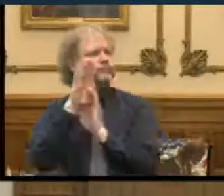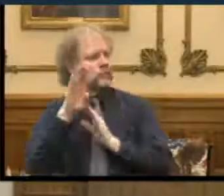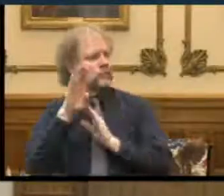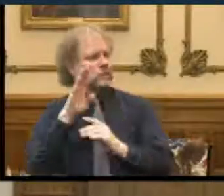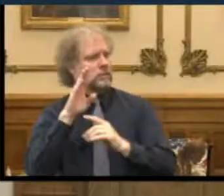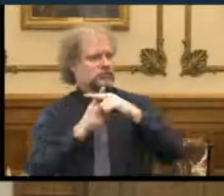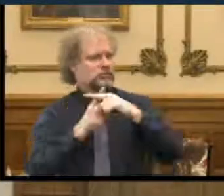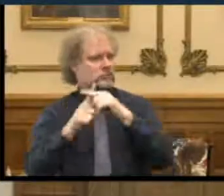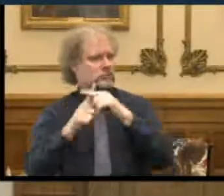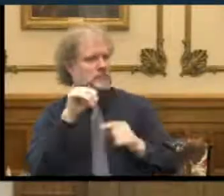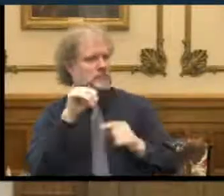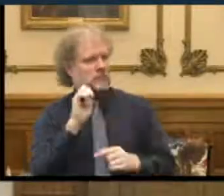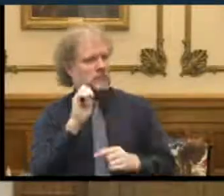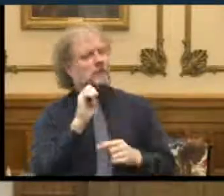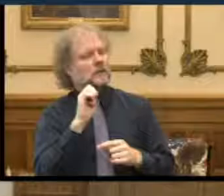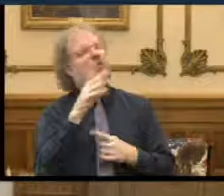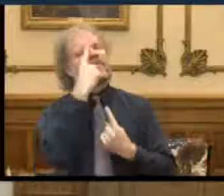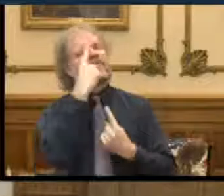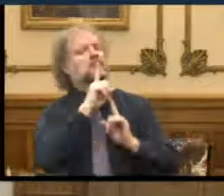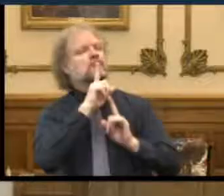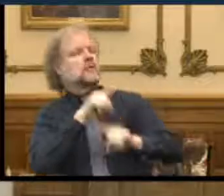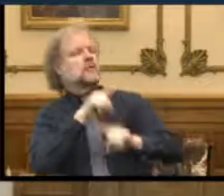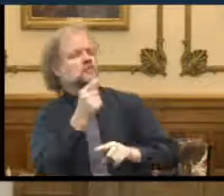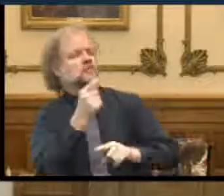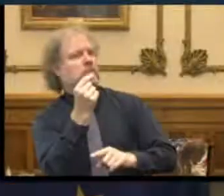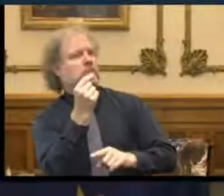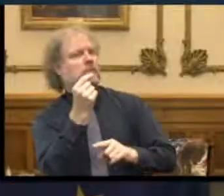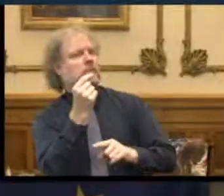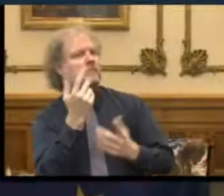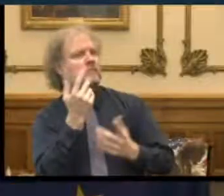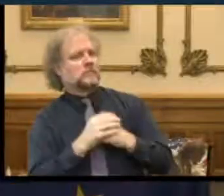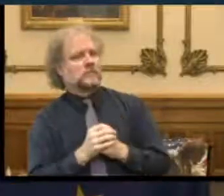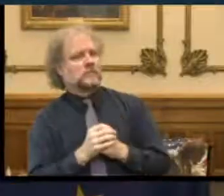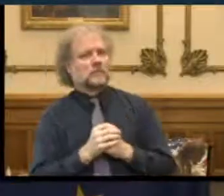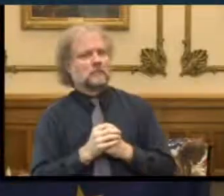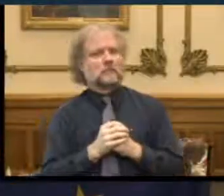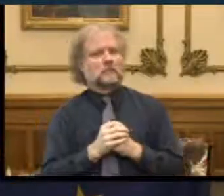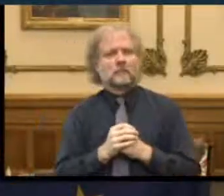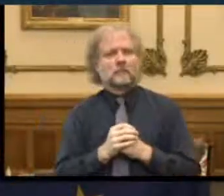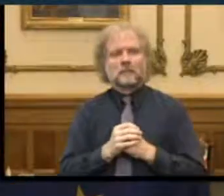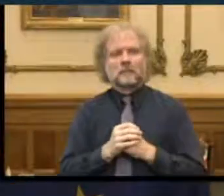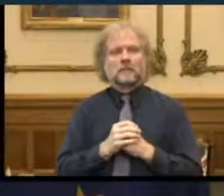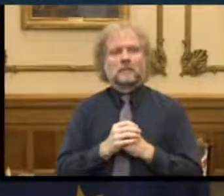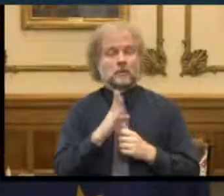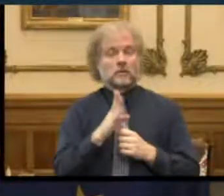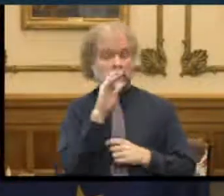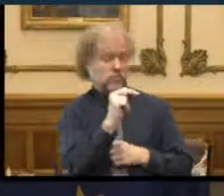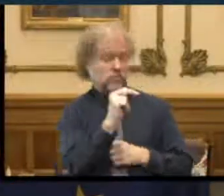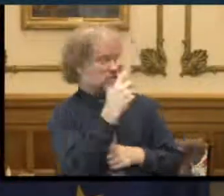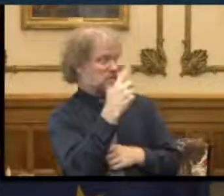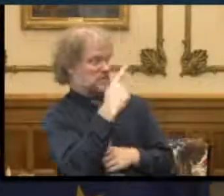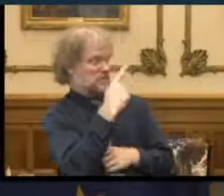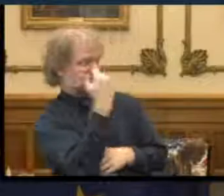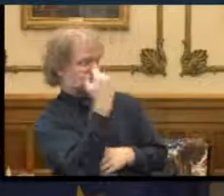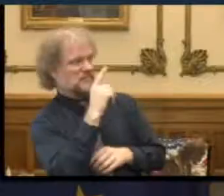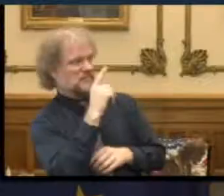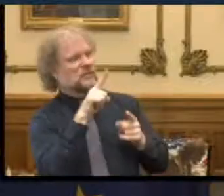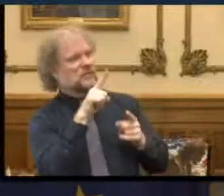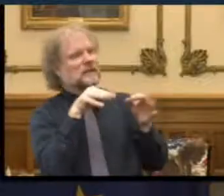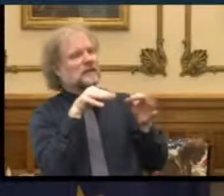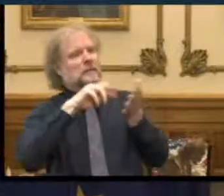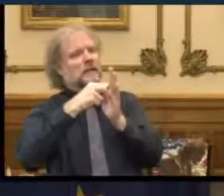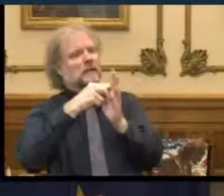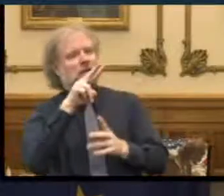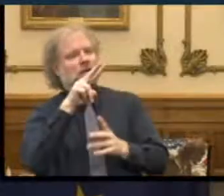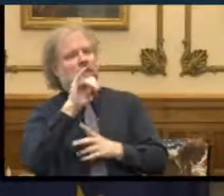COVID-19 cases. What is your thought, your reaction to that? Brian, you want to talk about the definition of